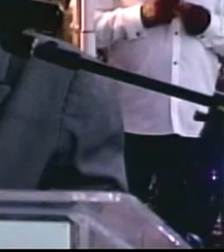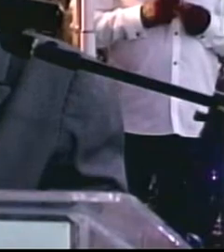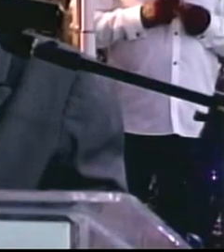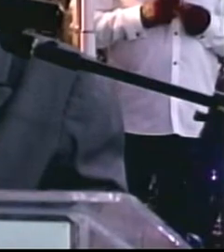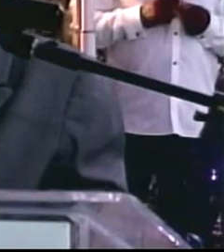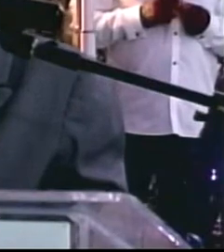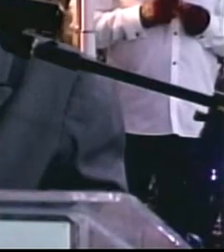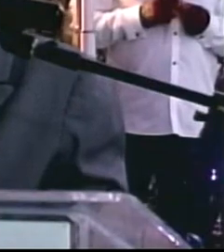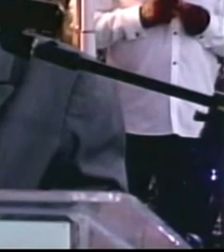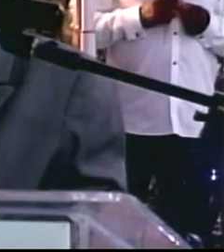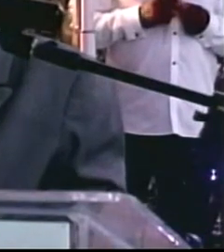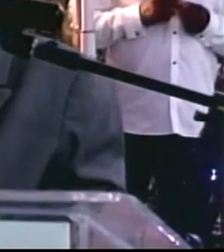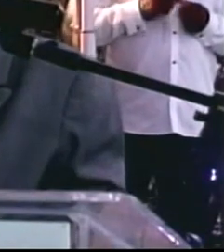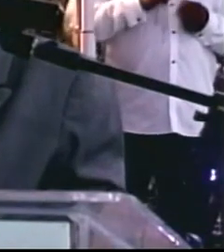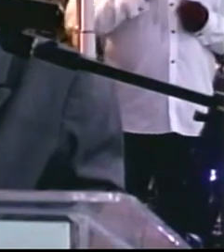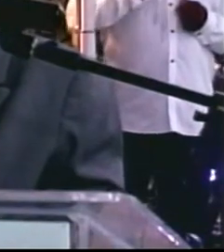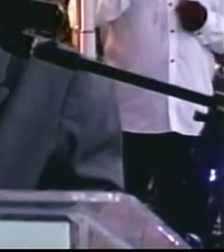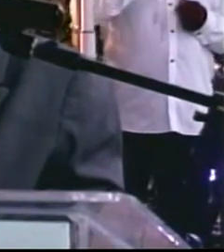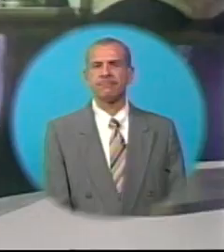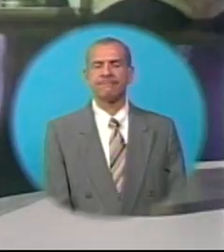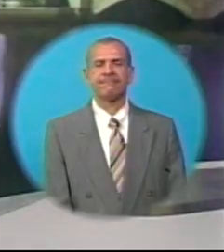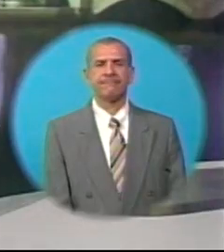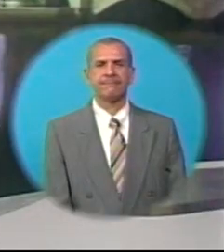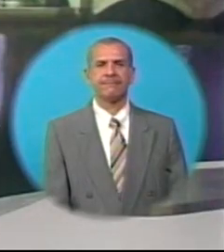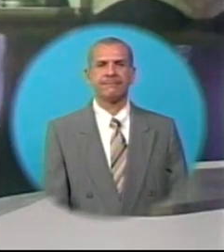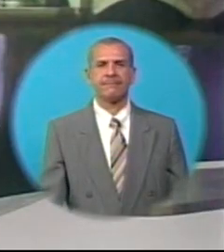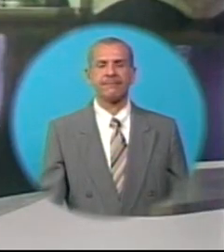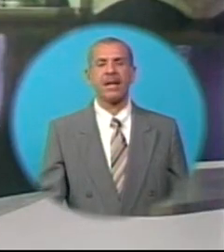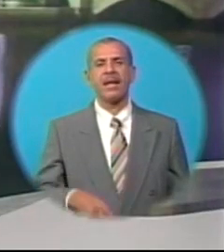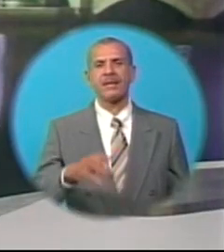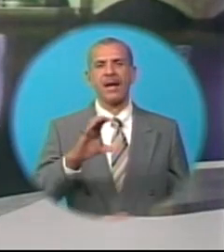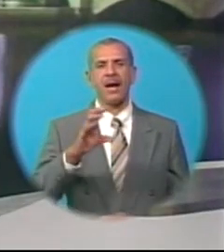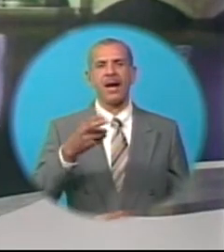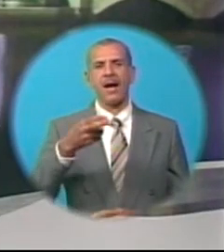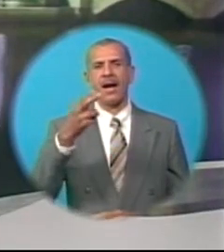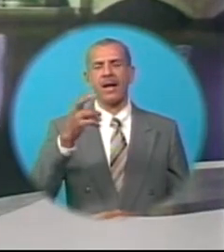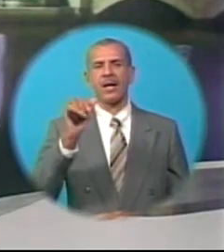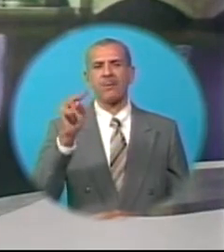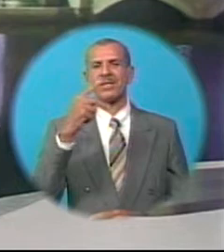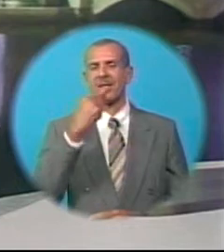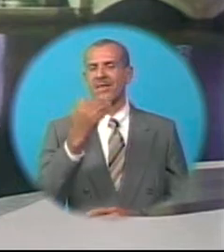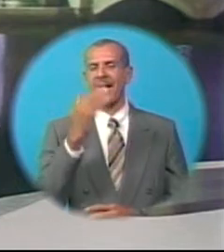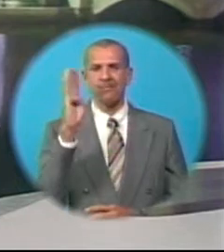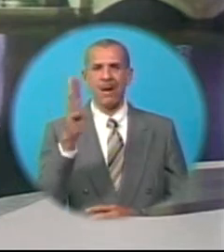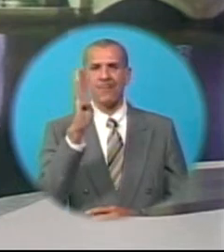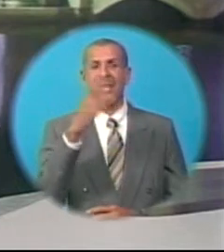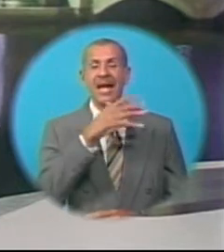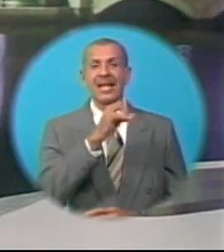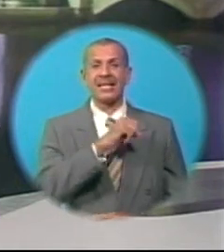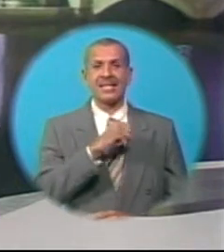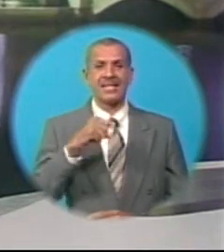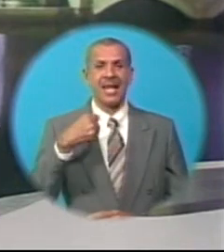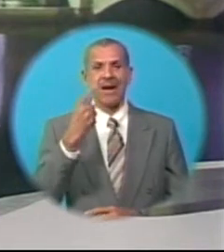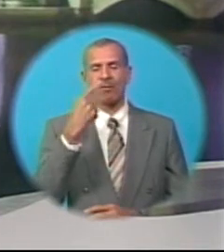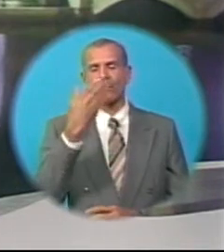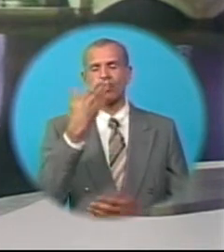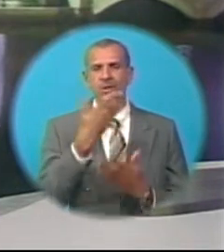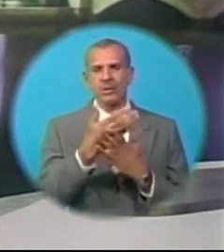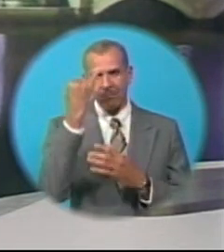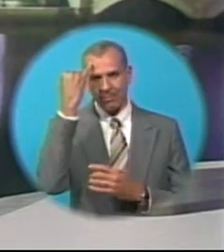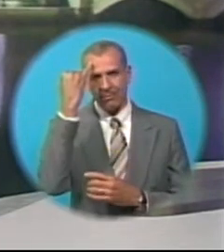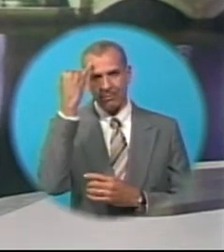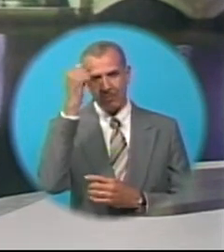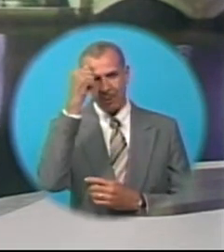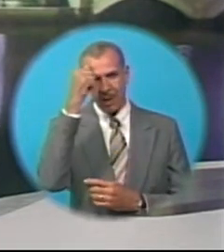trade sectors, among other benefits. And the High Commissioner thanked Barbados and her staff for her memorable 3-year stint.